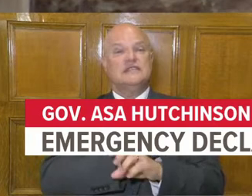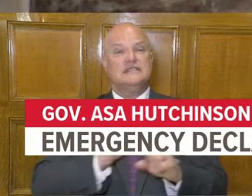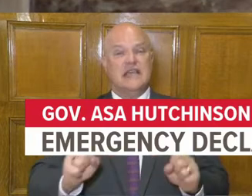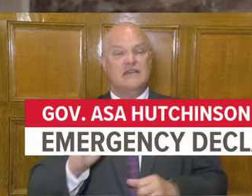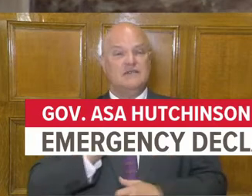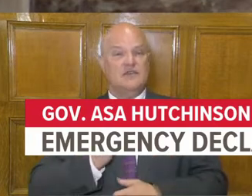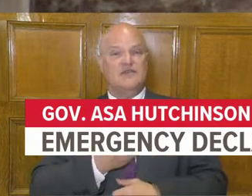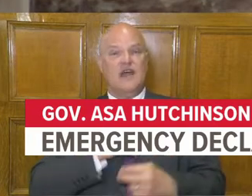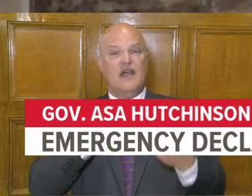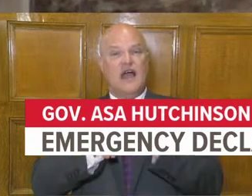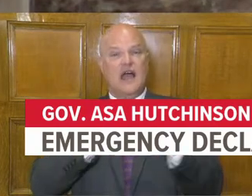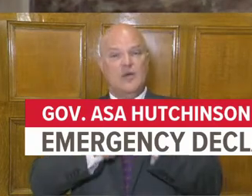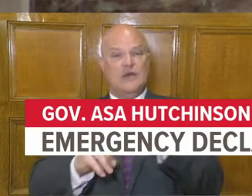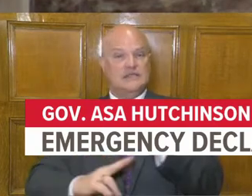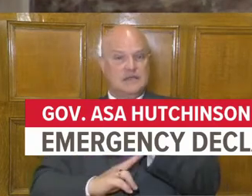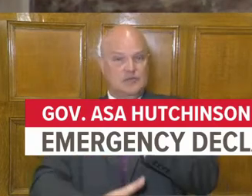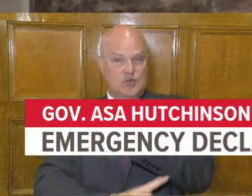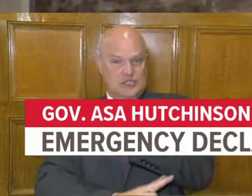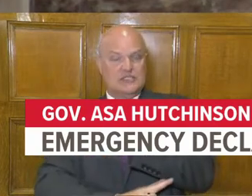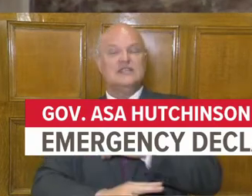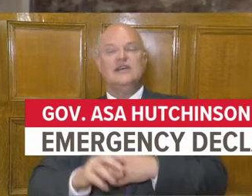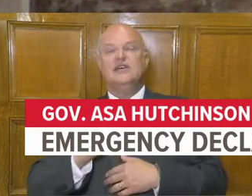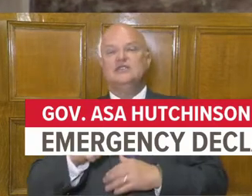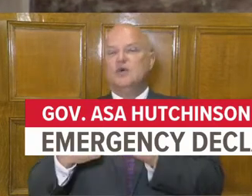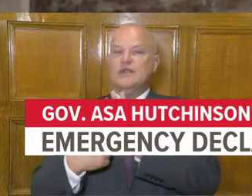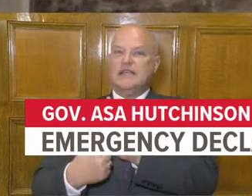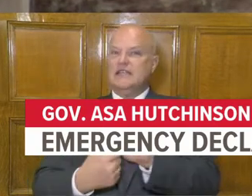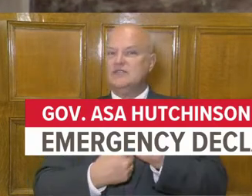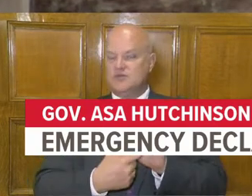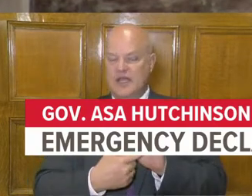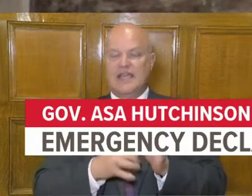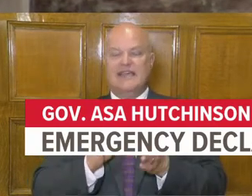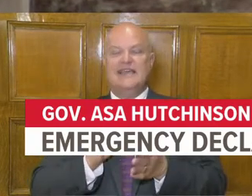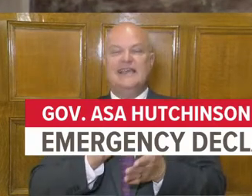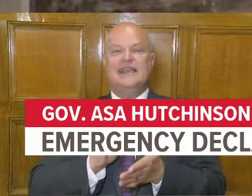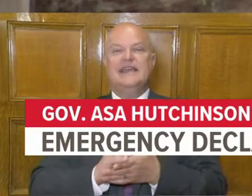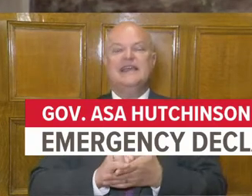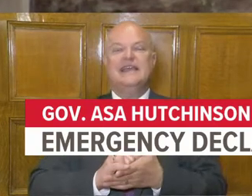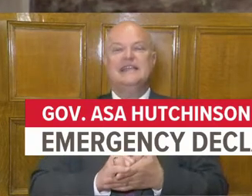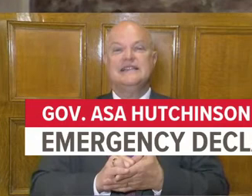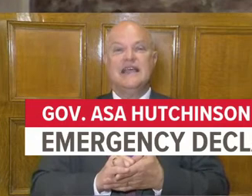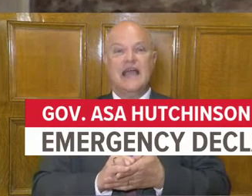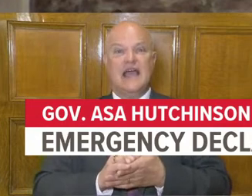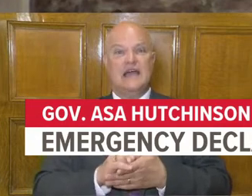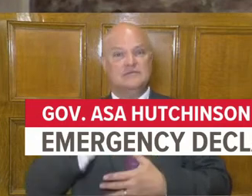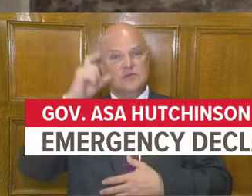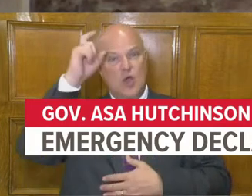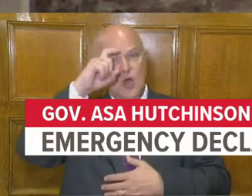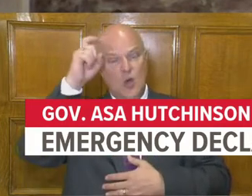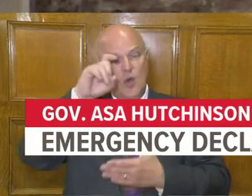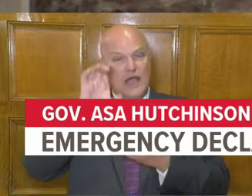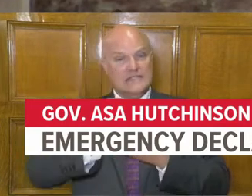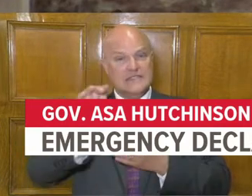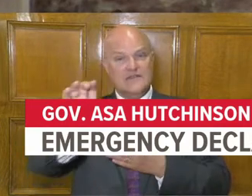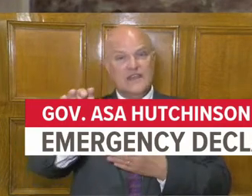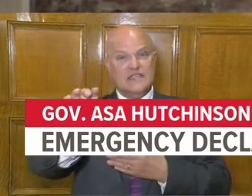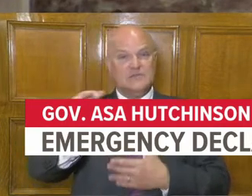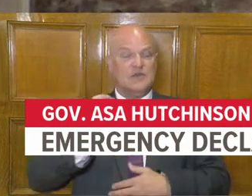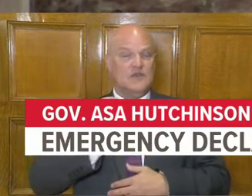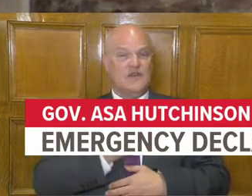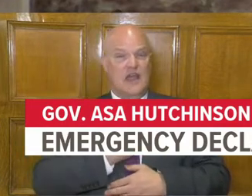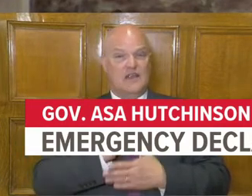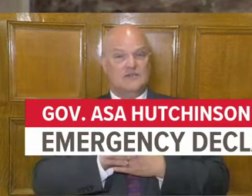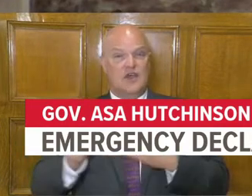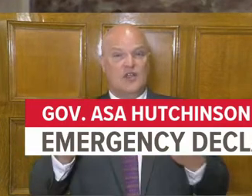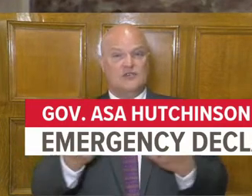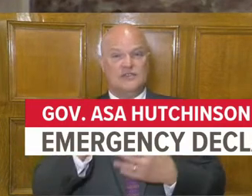our highways and bridges. And so it illustrates the fact that that was a wise investment of our dollars